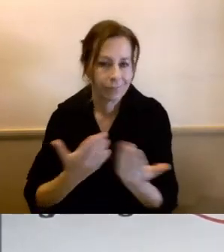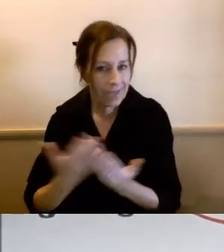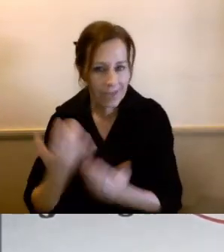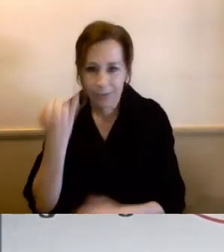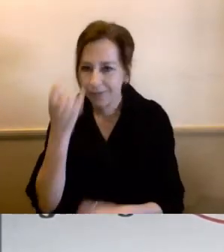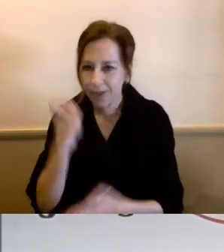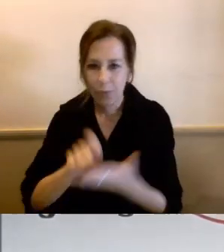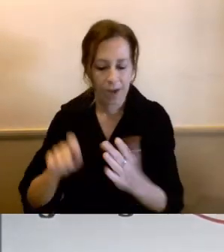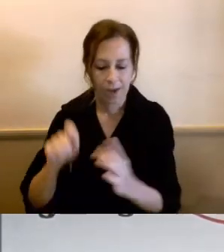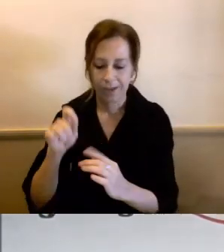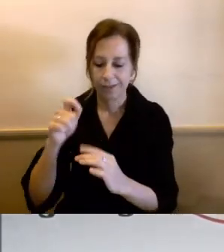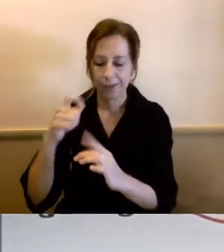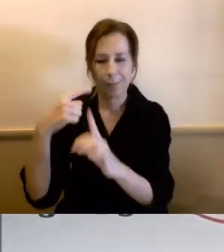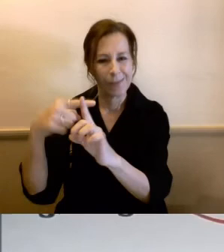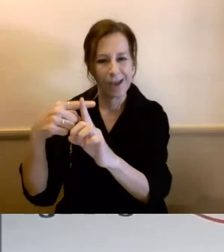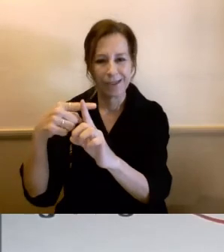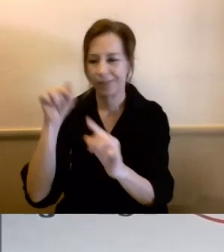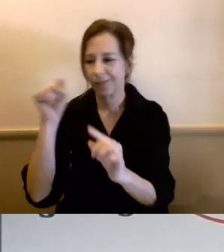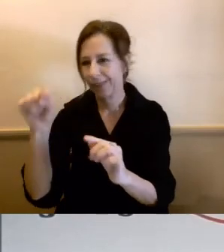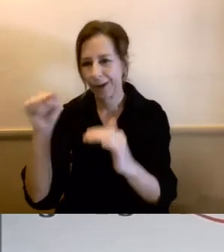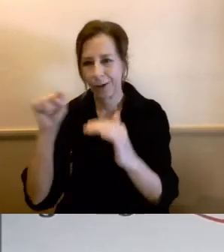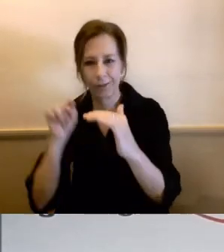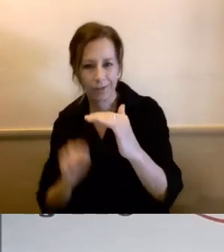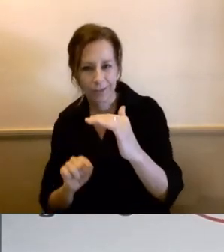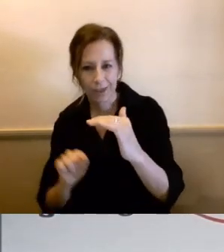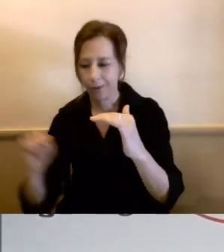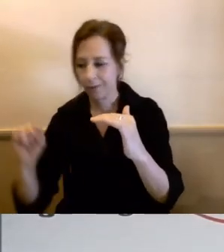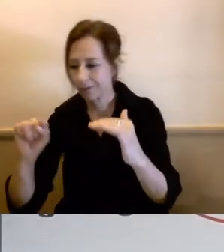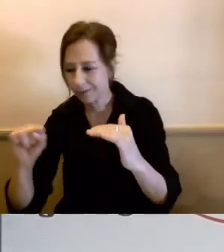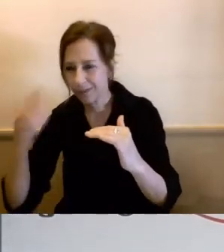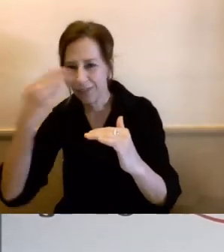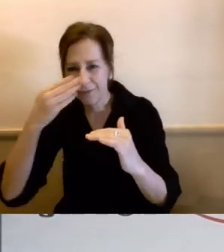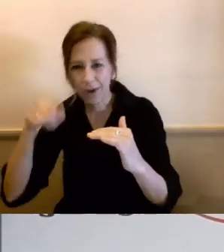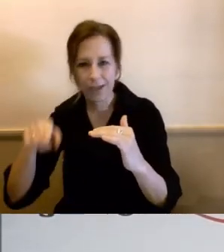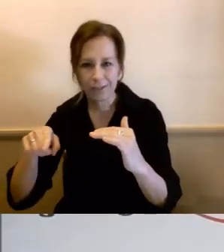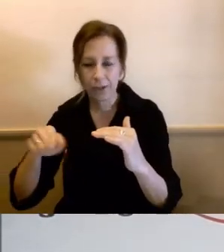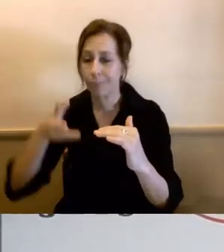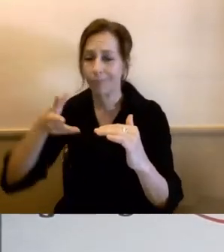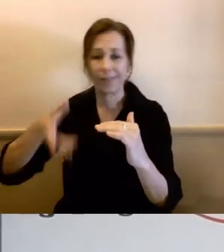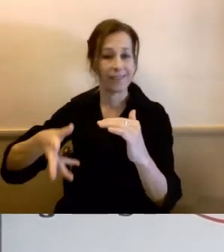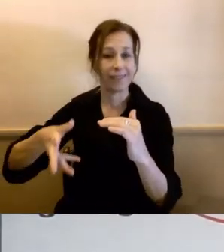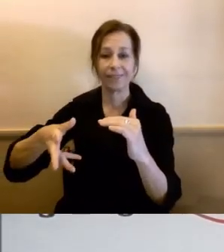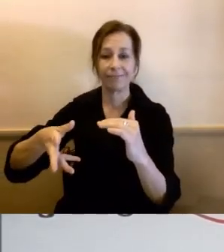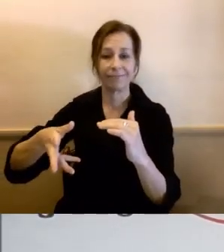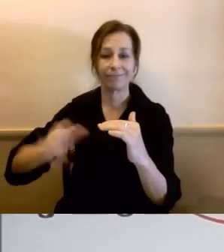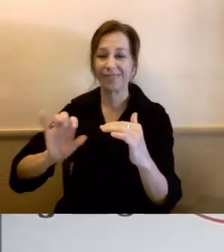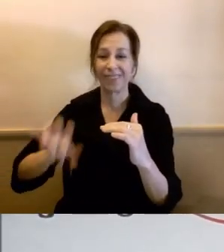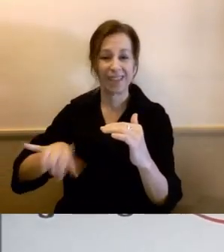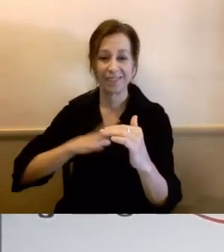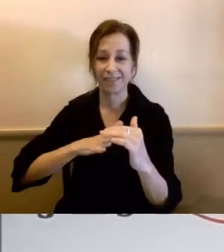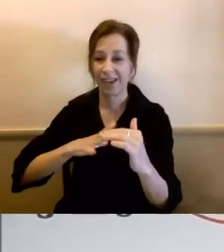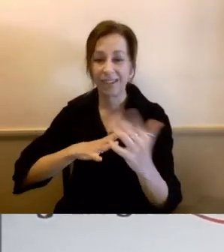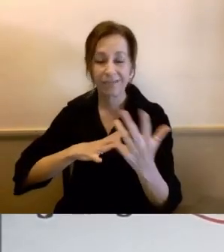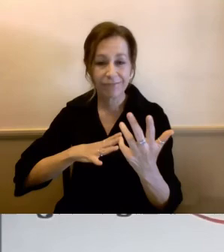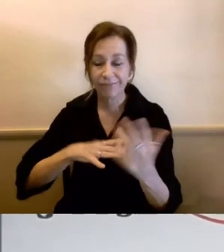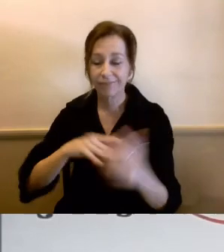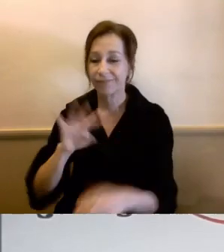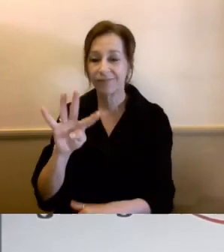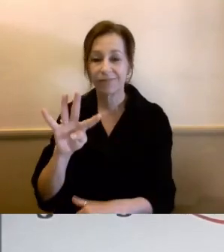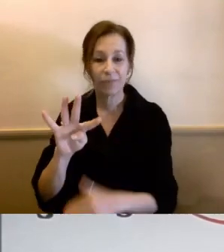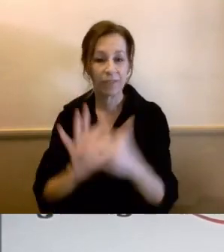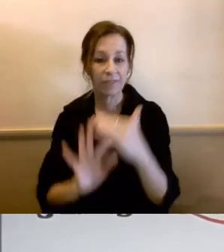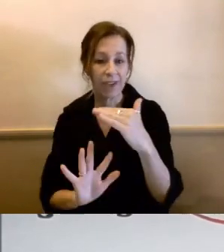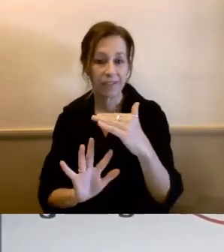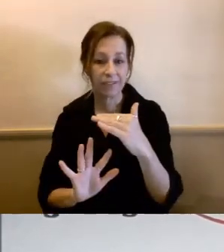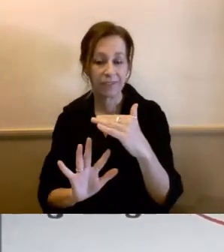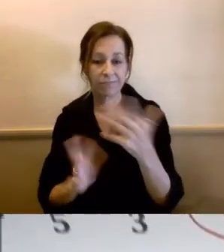doesn't matter if I write positive up here, positive down there, positive in front, or if I just leave it alone, like how this one was, and just write 4